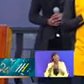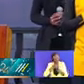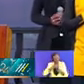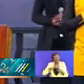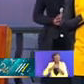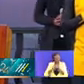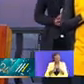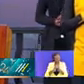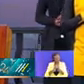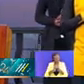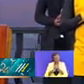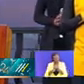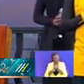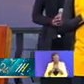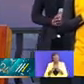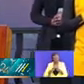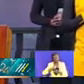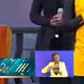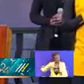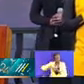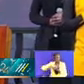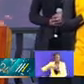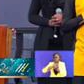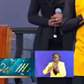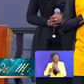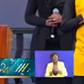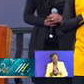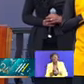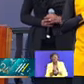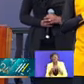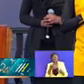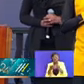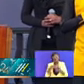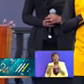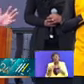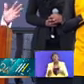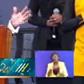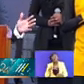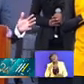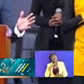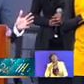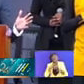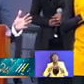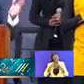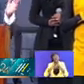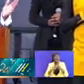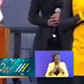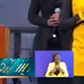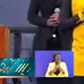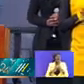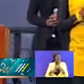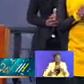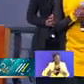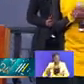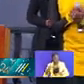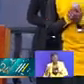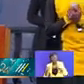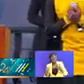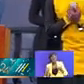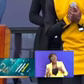the atmosphere in Kenya shifted and the thing died then another